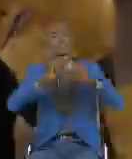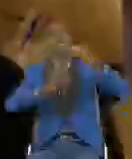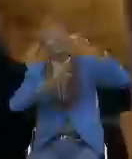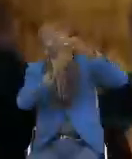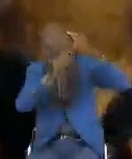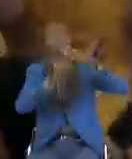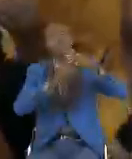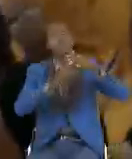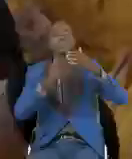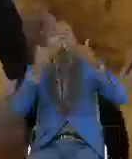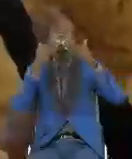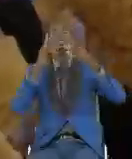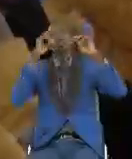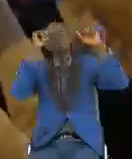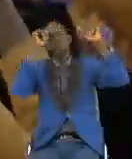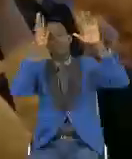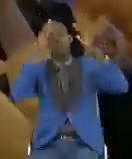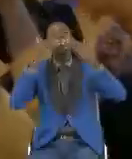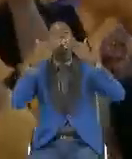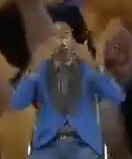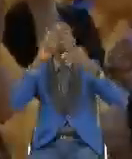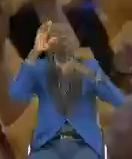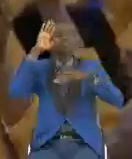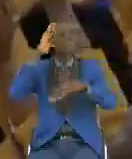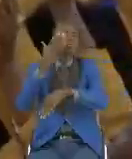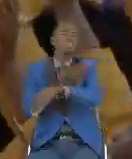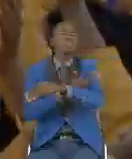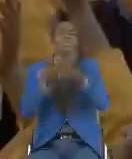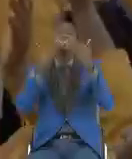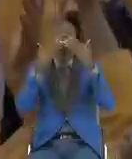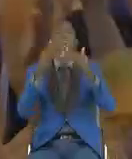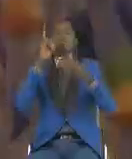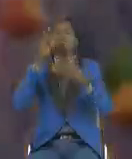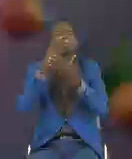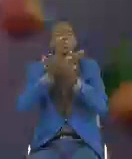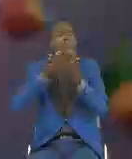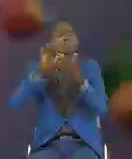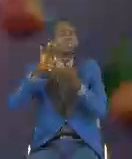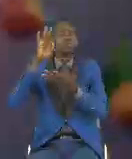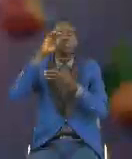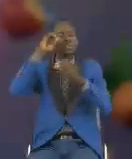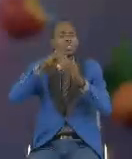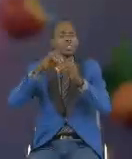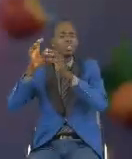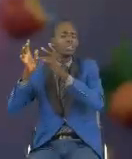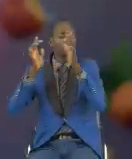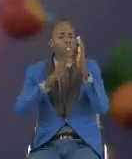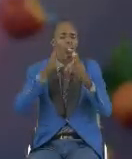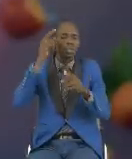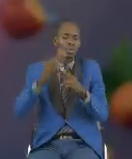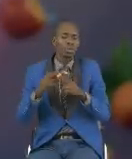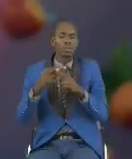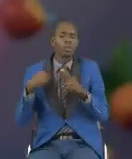Father. Thank you, Son. Thank you, Holy Ghost. In Jesus' name